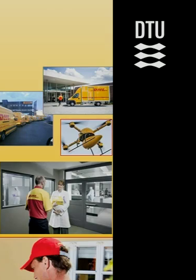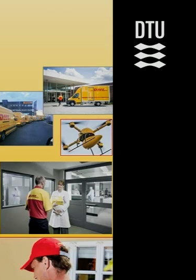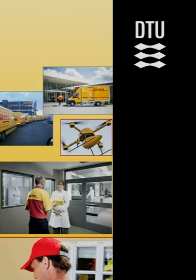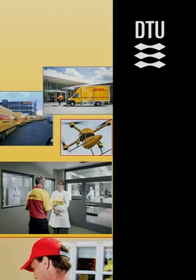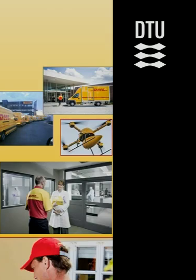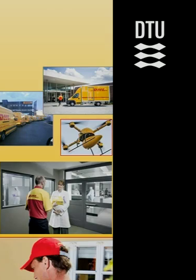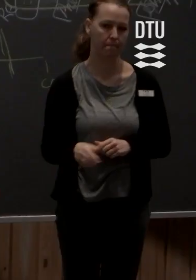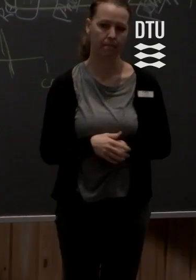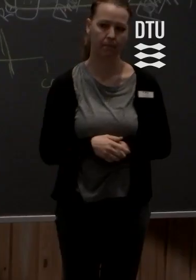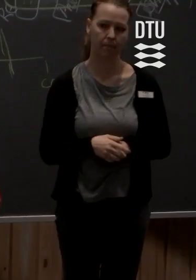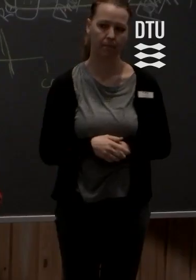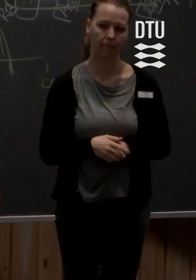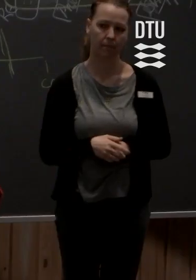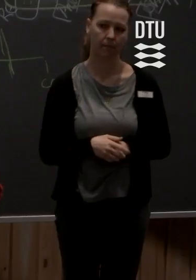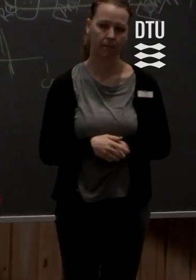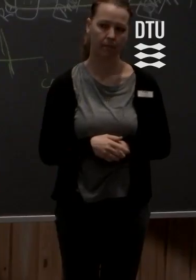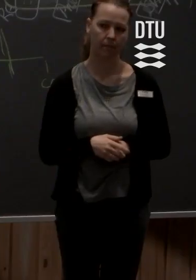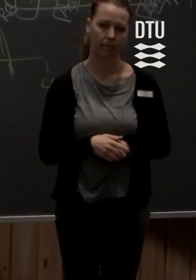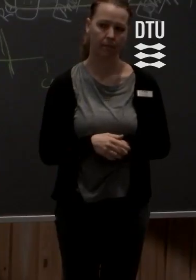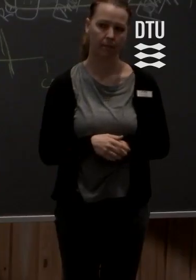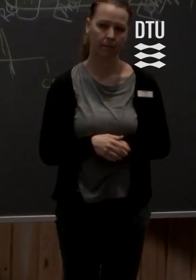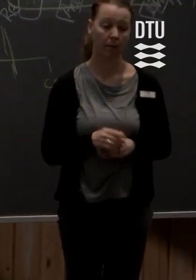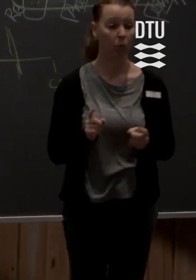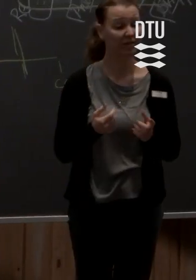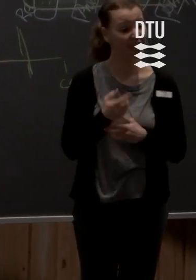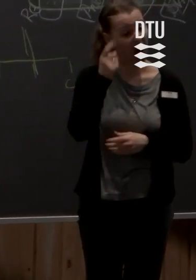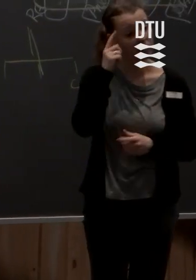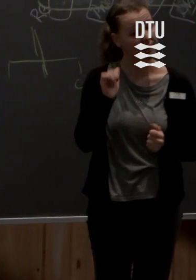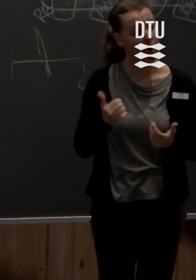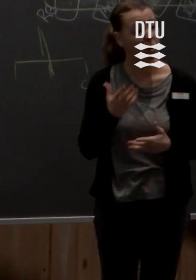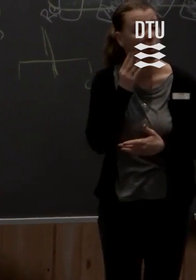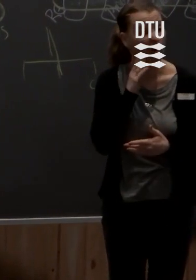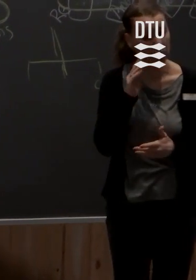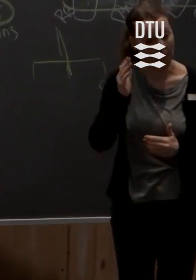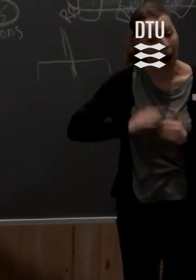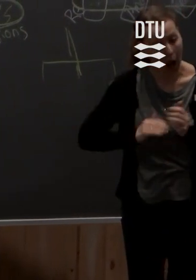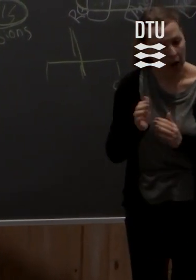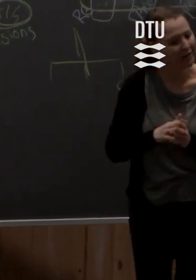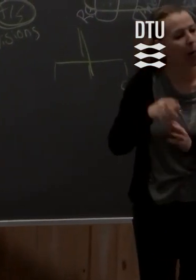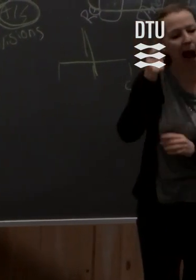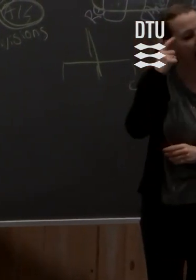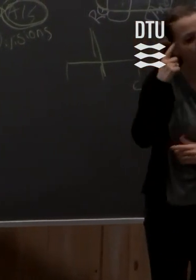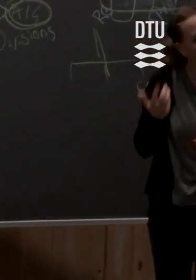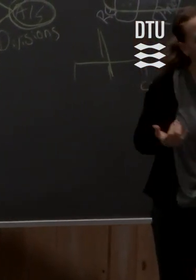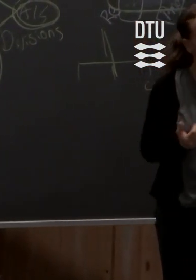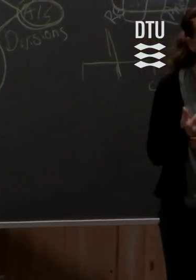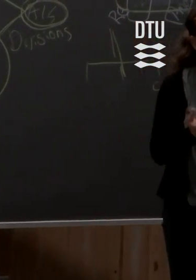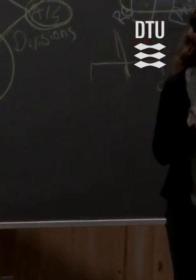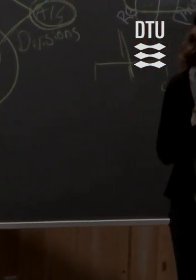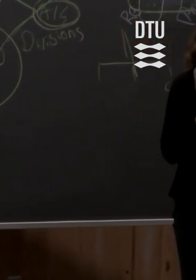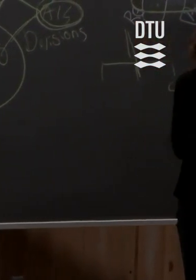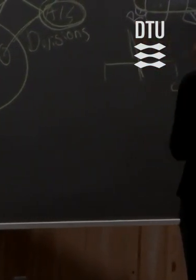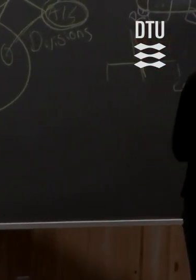only if they are rationally being given the service that we've actually promised, it's not rationally if their parcel has